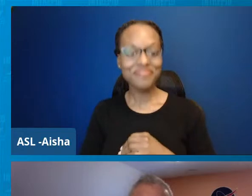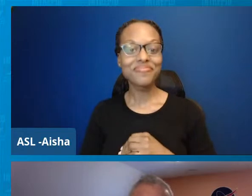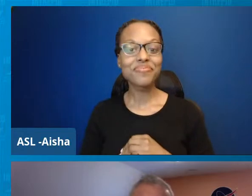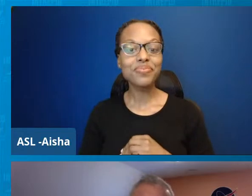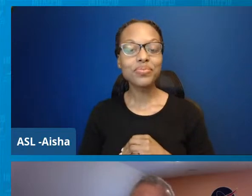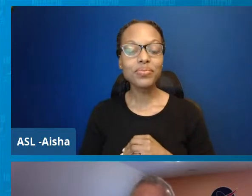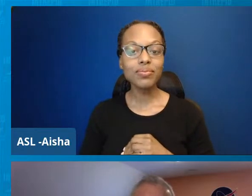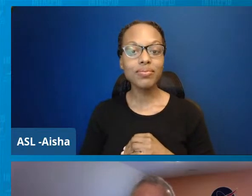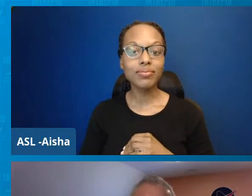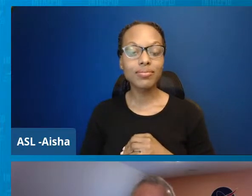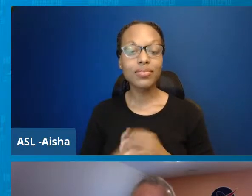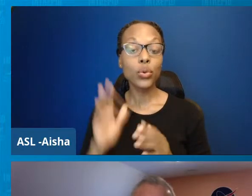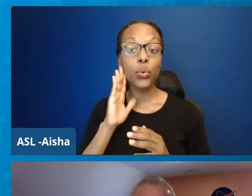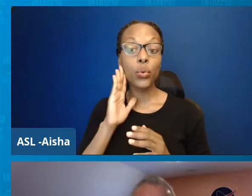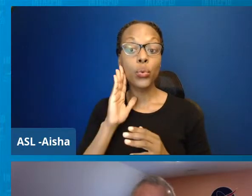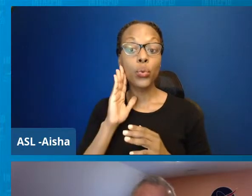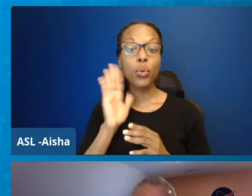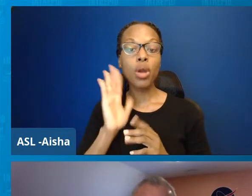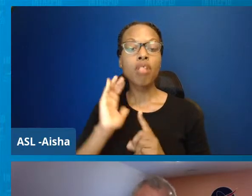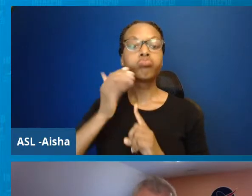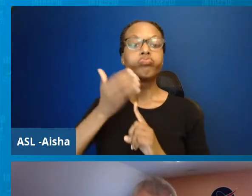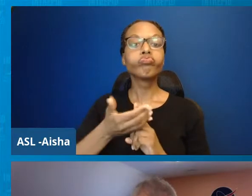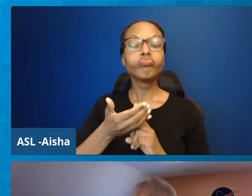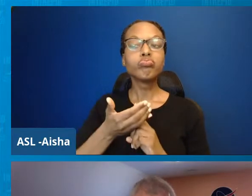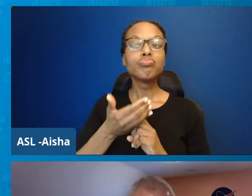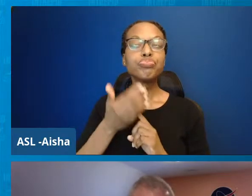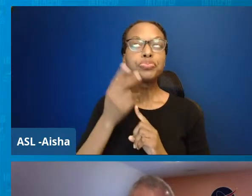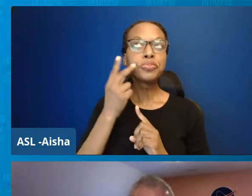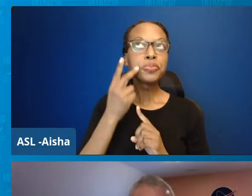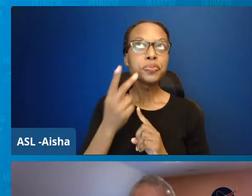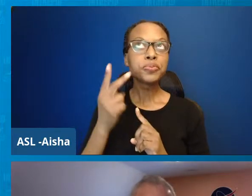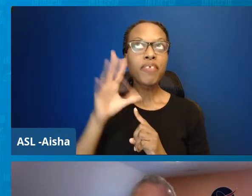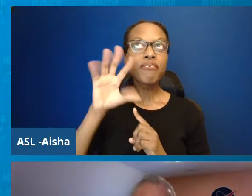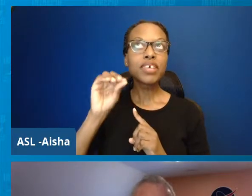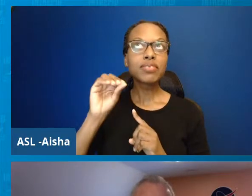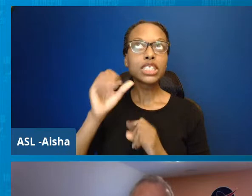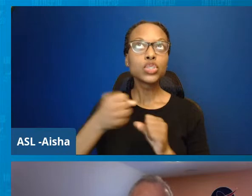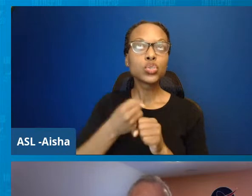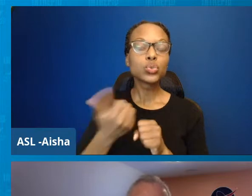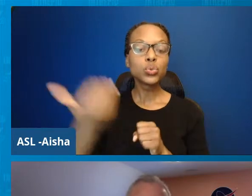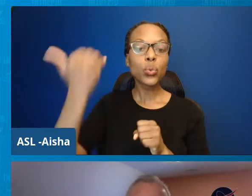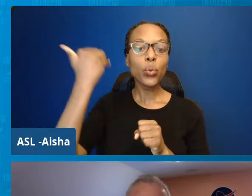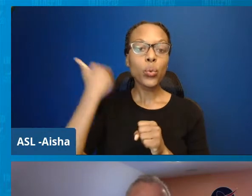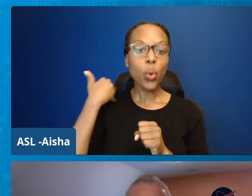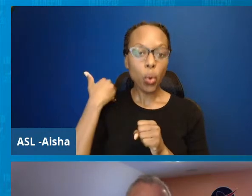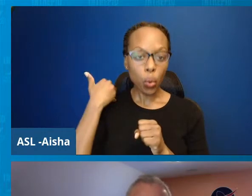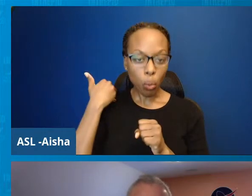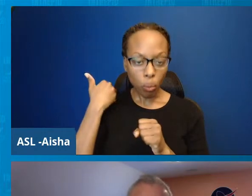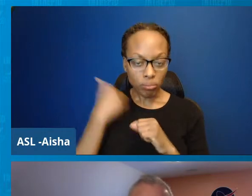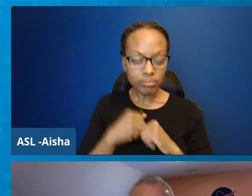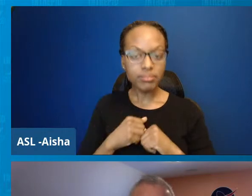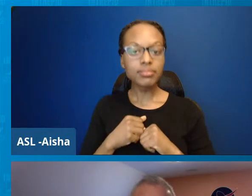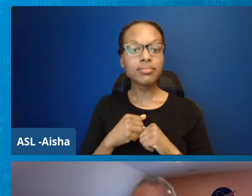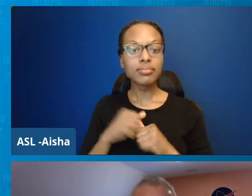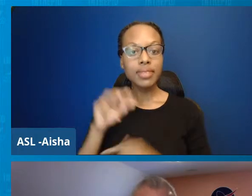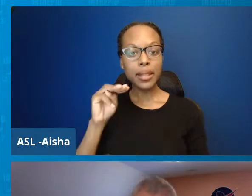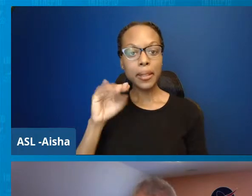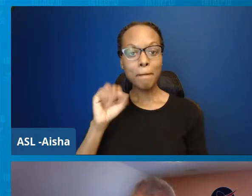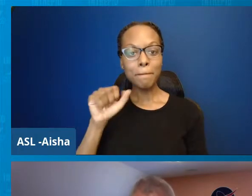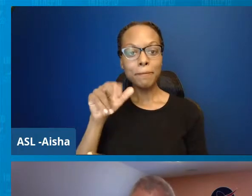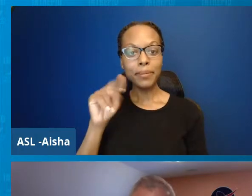So we're going to pretend that it's 50 years ago, okay? And we're going to go back to the mission control of the Apollo